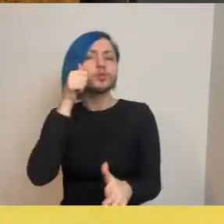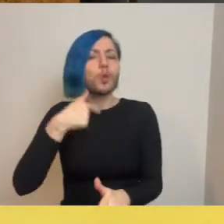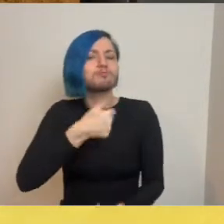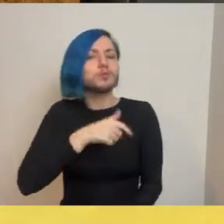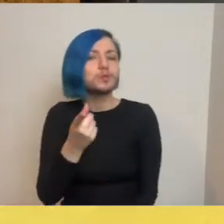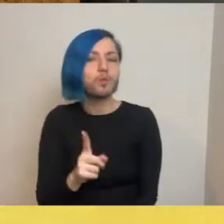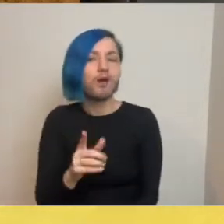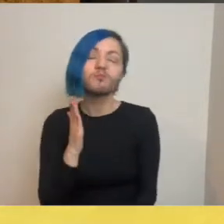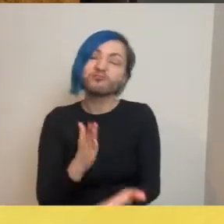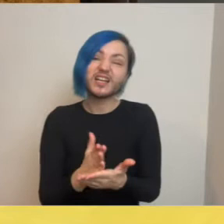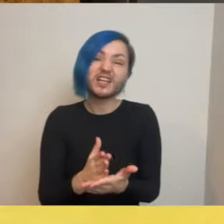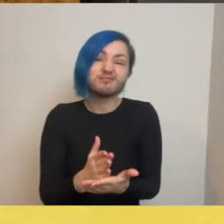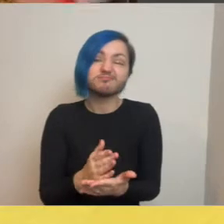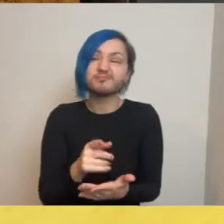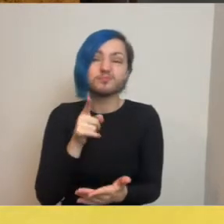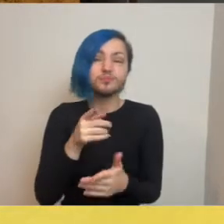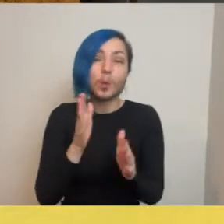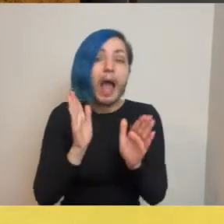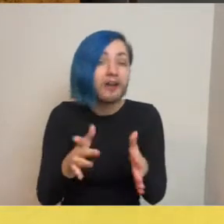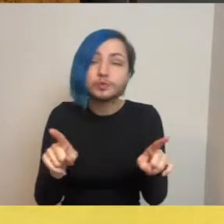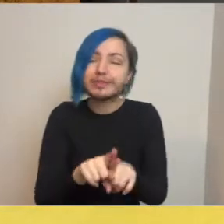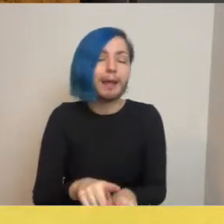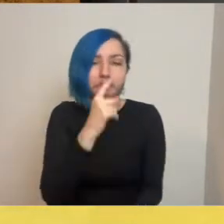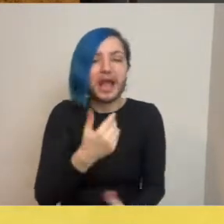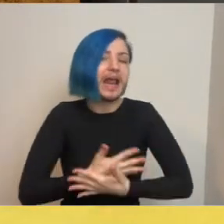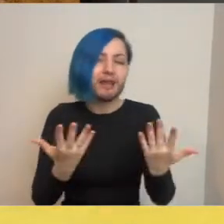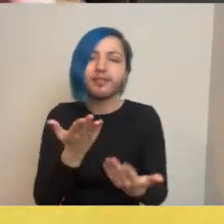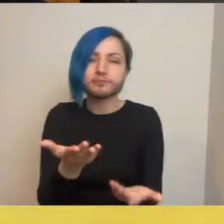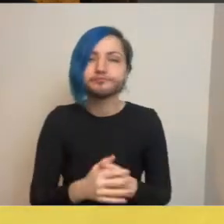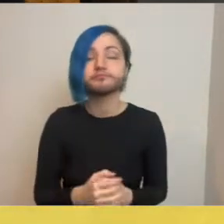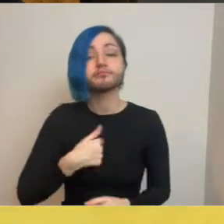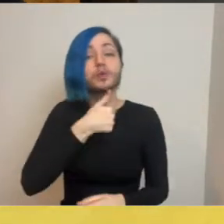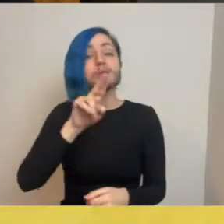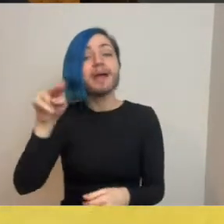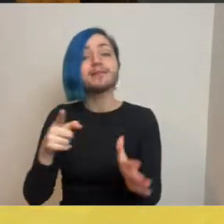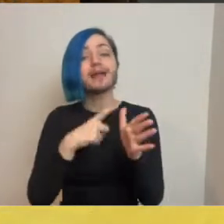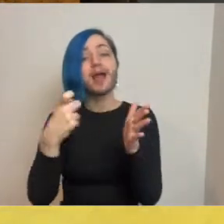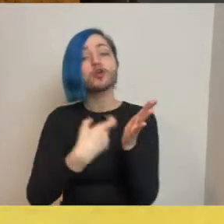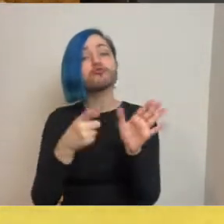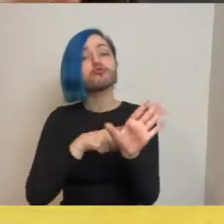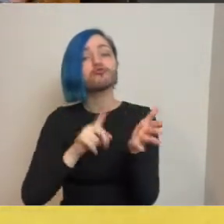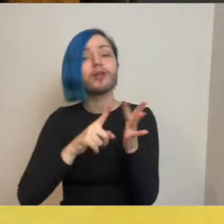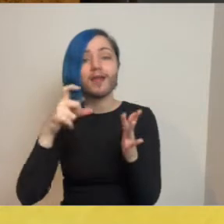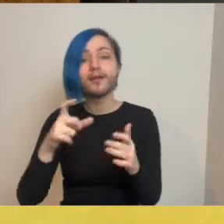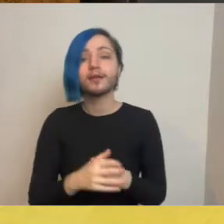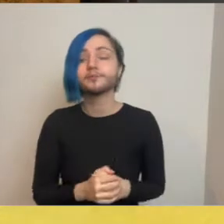I'm using, but you can use anything you want. So I'm using acrylic paints. Okay.